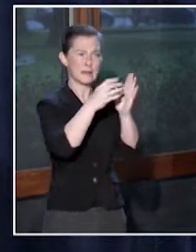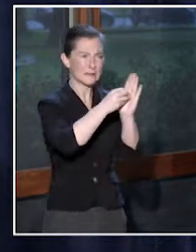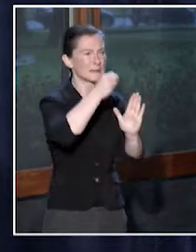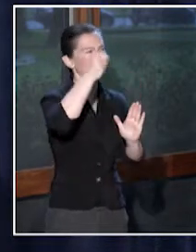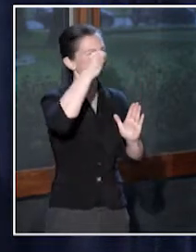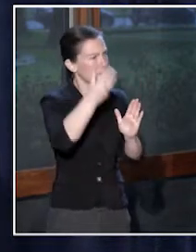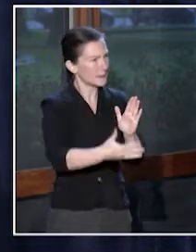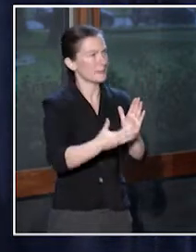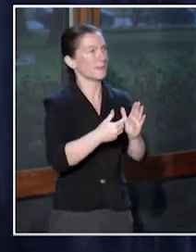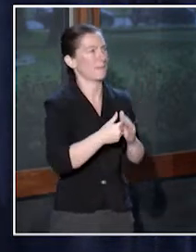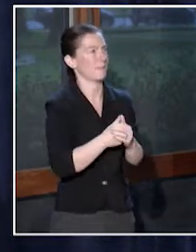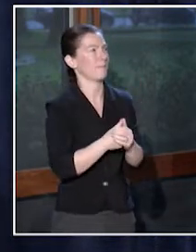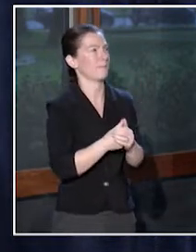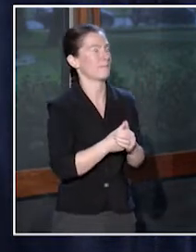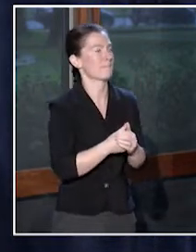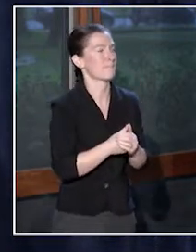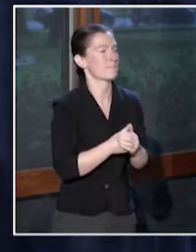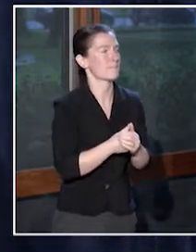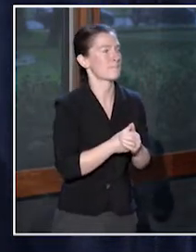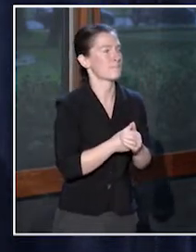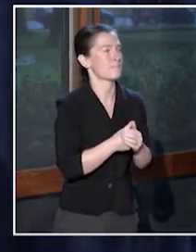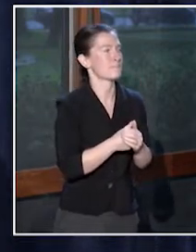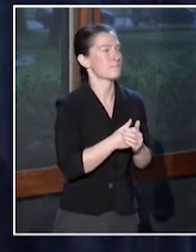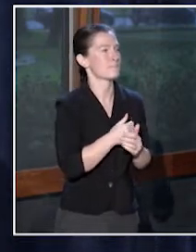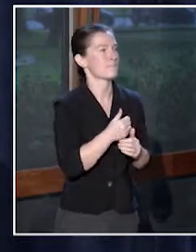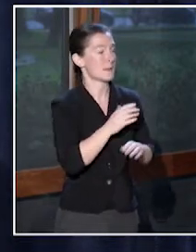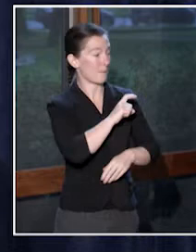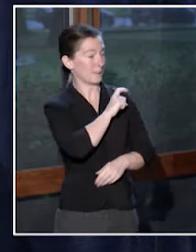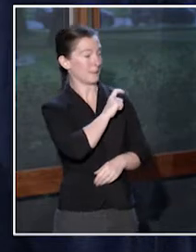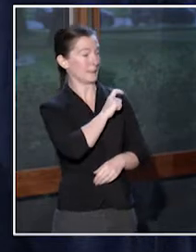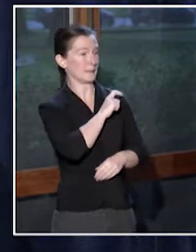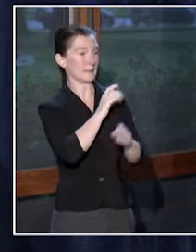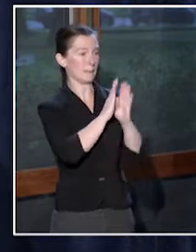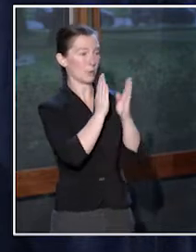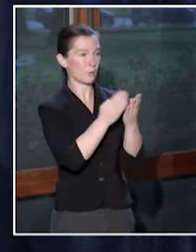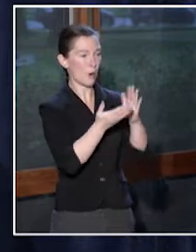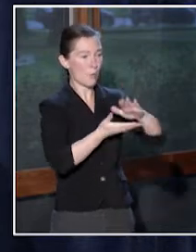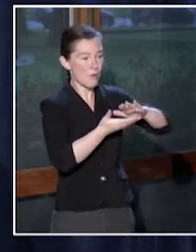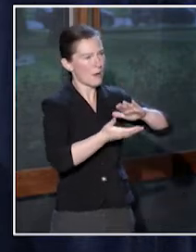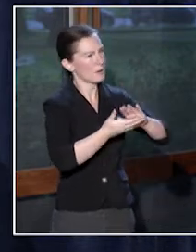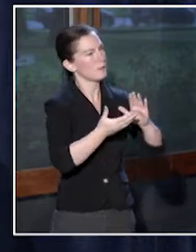way to run a policing operation, and it leads to burnout.